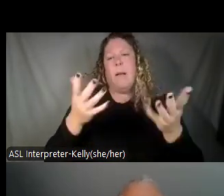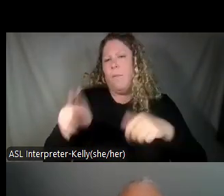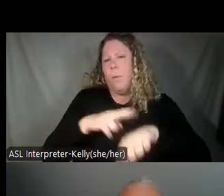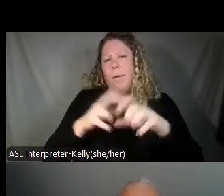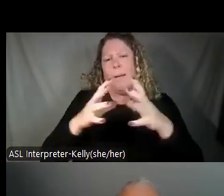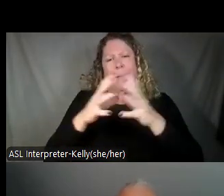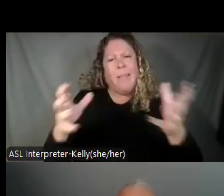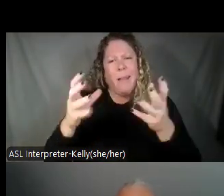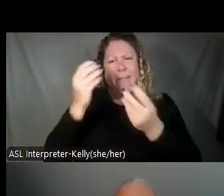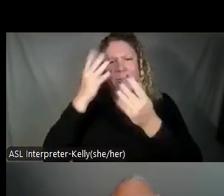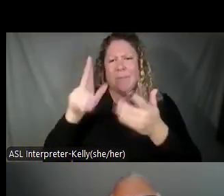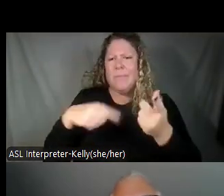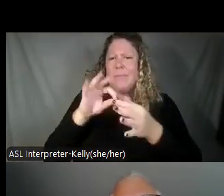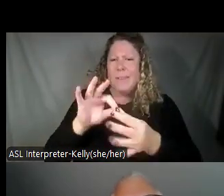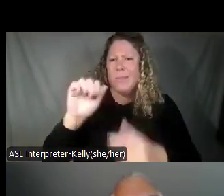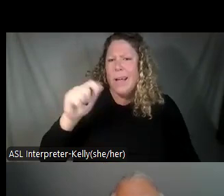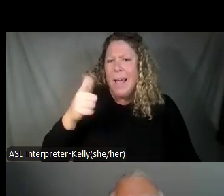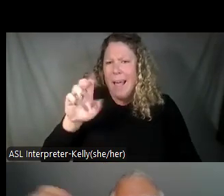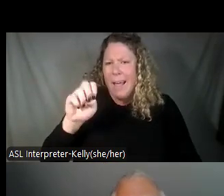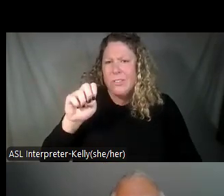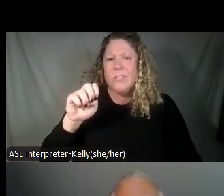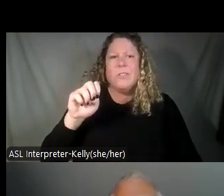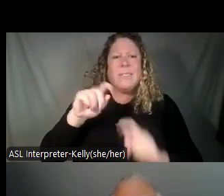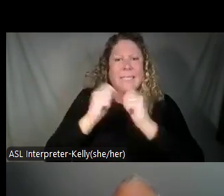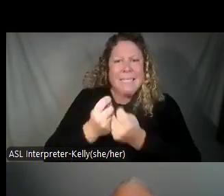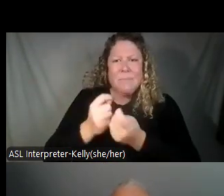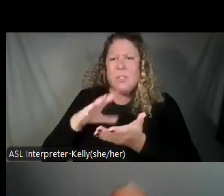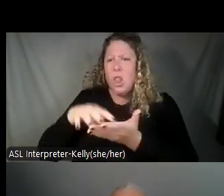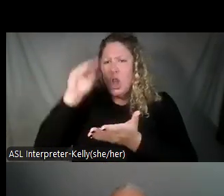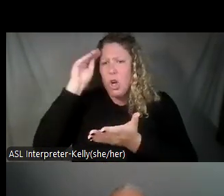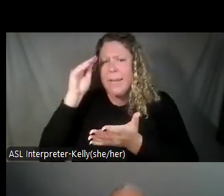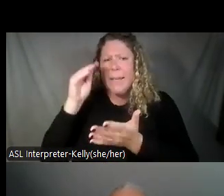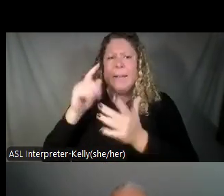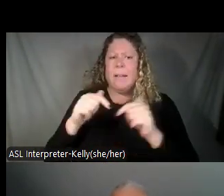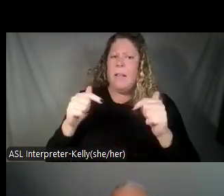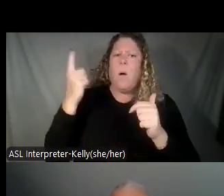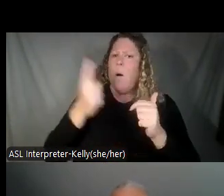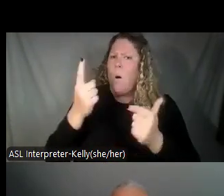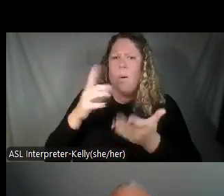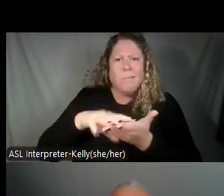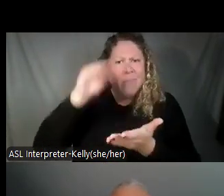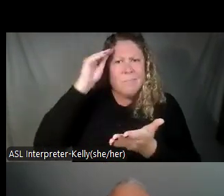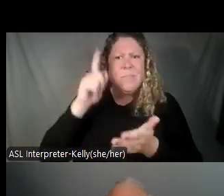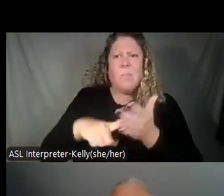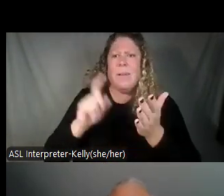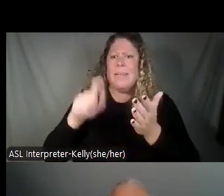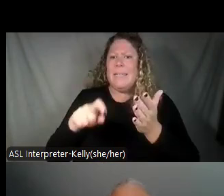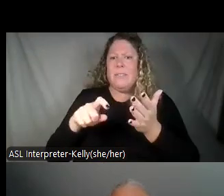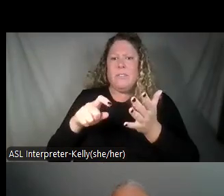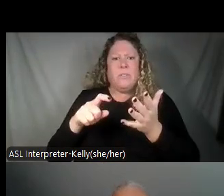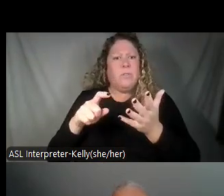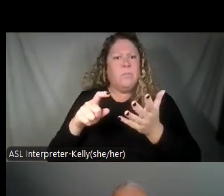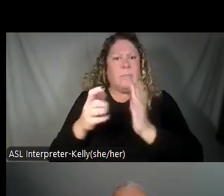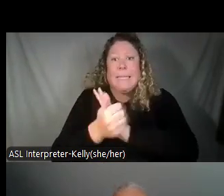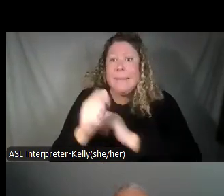agile teams. Agile teams are constantly learning. They're constantly figuring out the skills they need. They're constantly learning